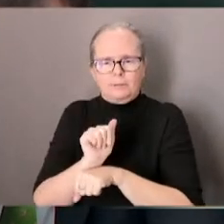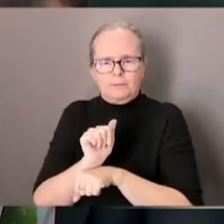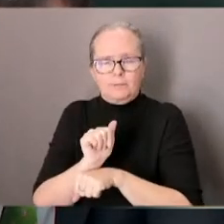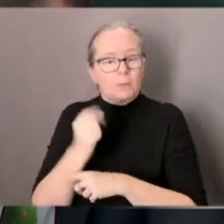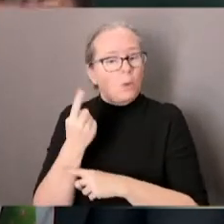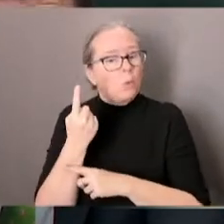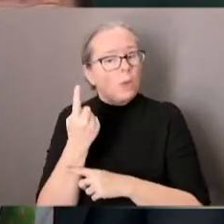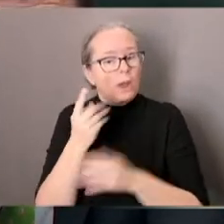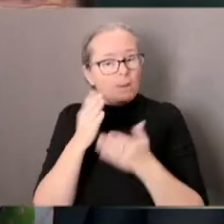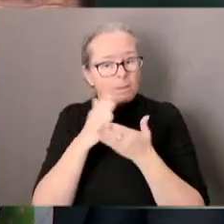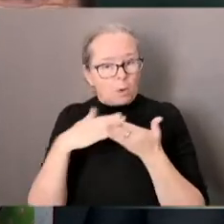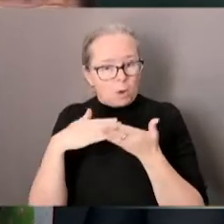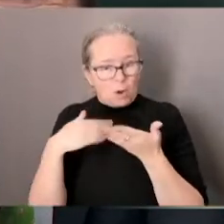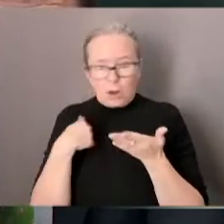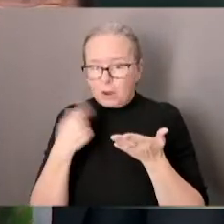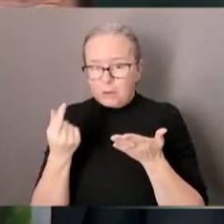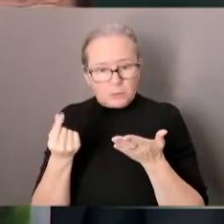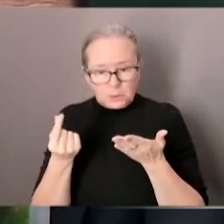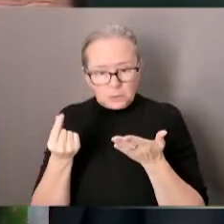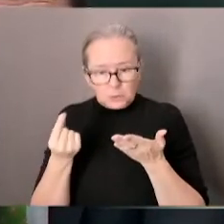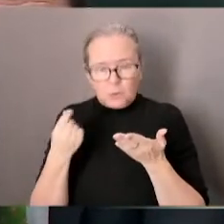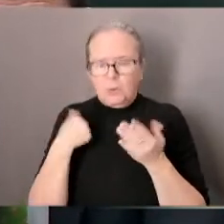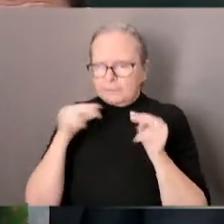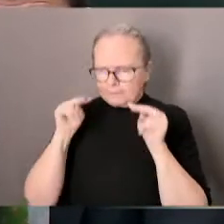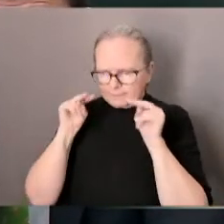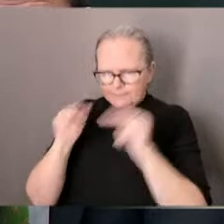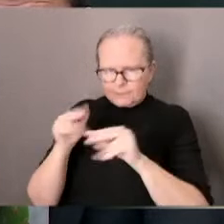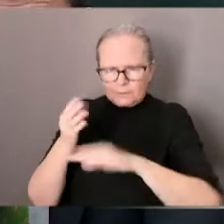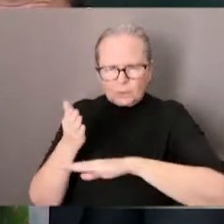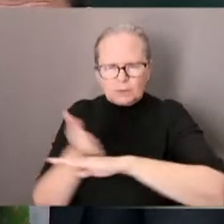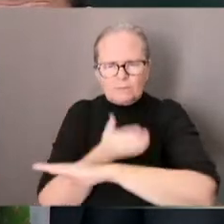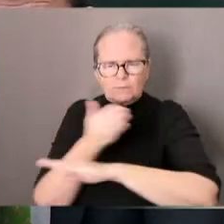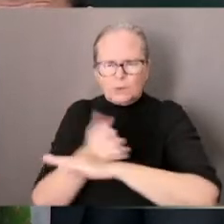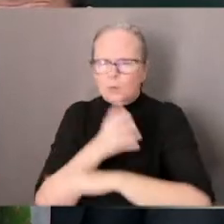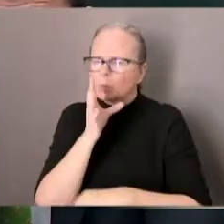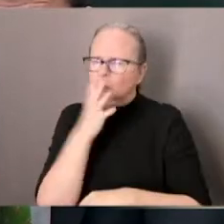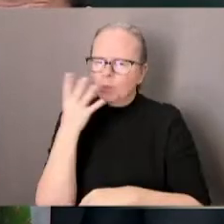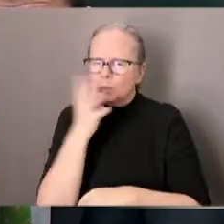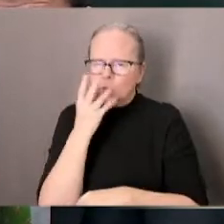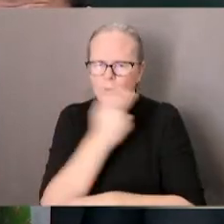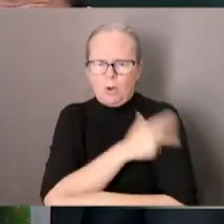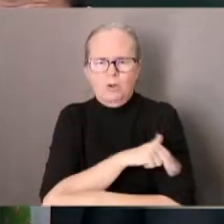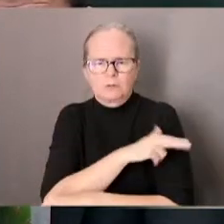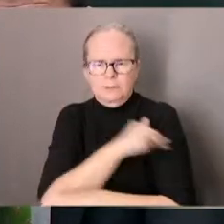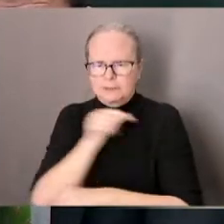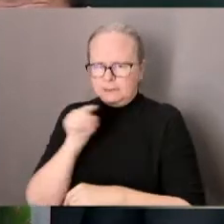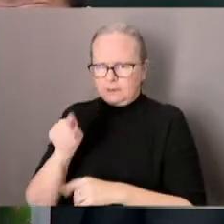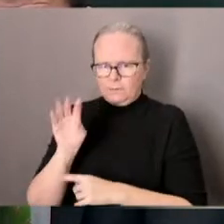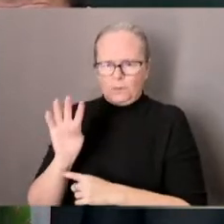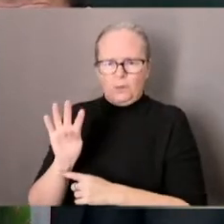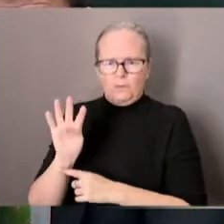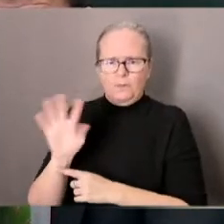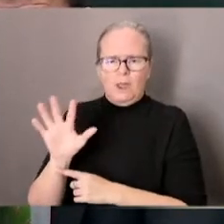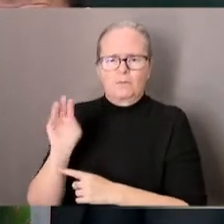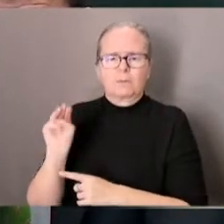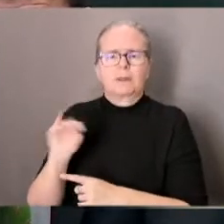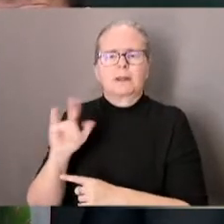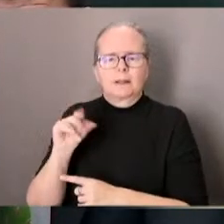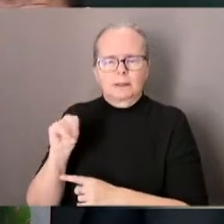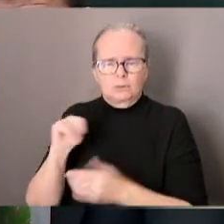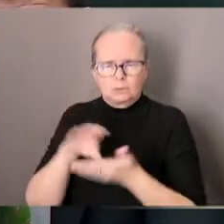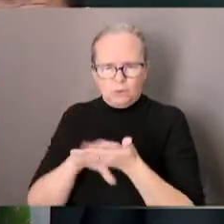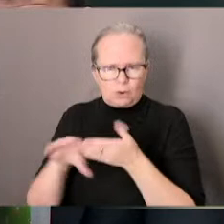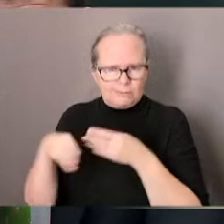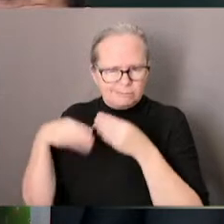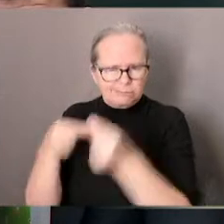Renovations in rural hospitals this year's budget provides 45 million over three years to modernize and improve our rural Health Facilities across the